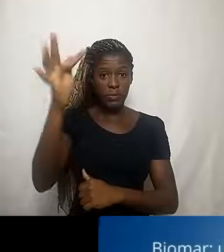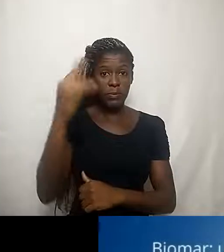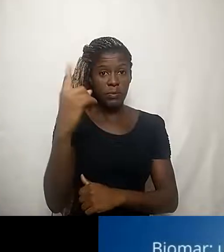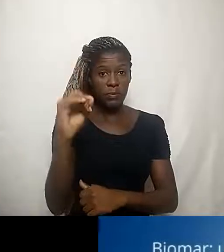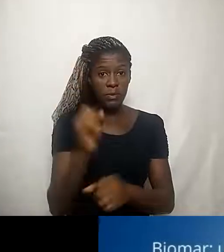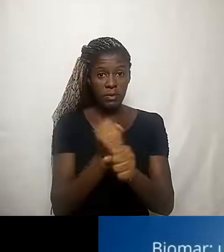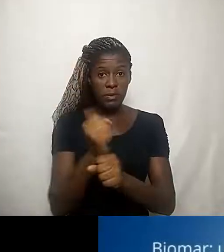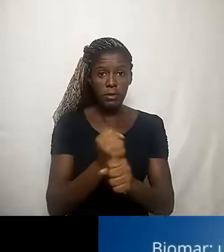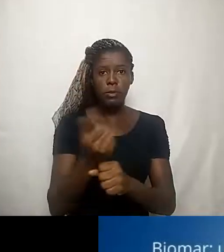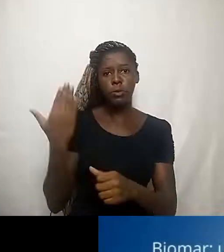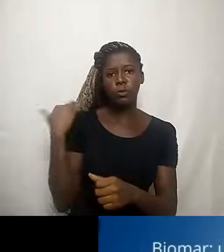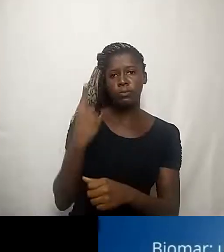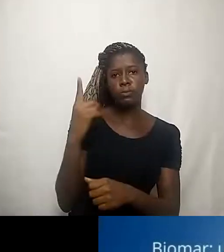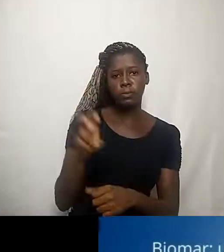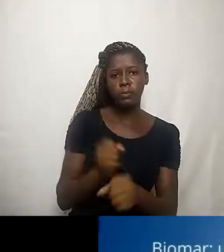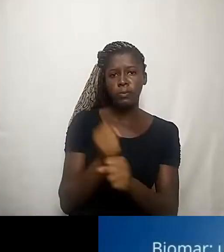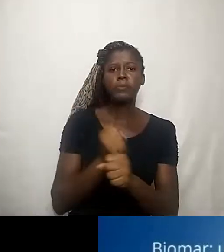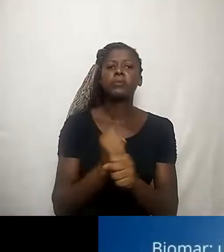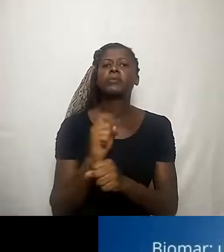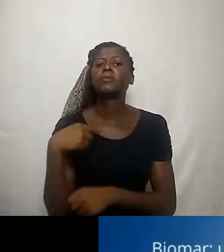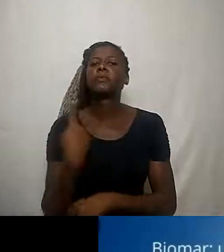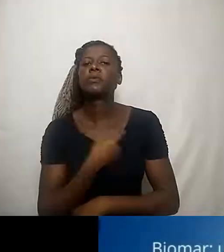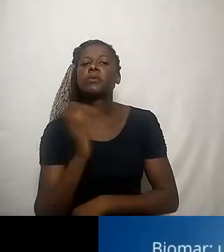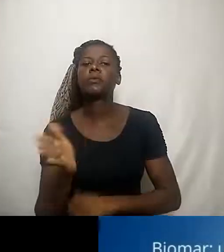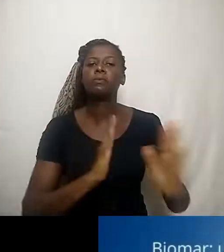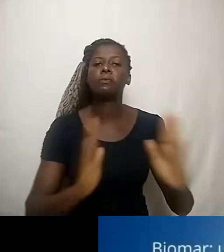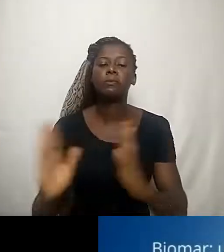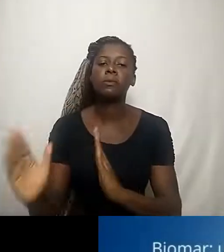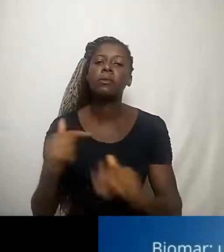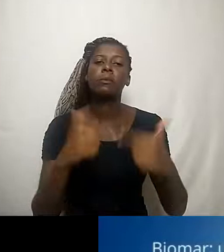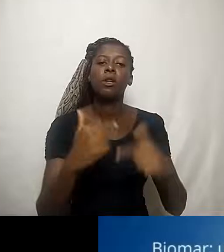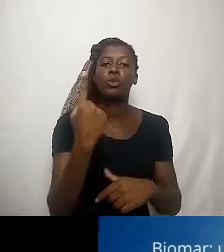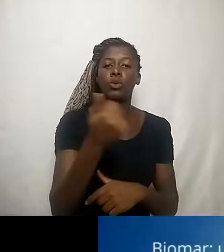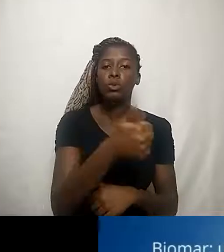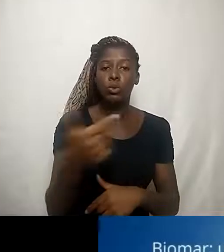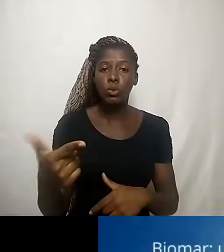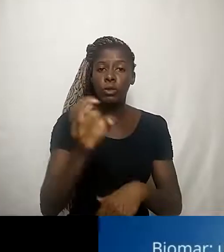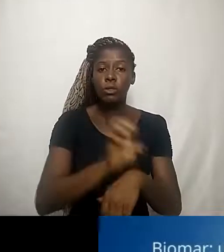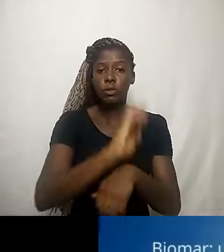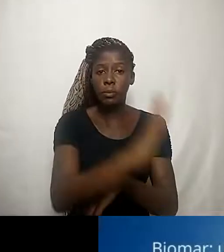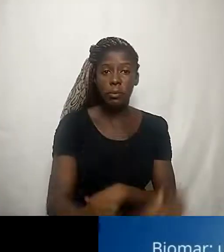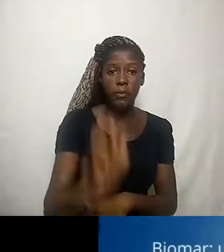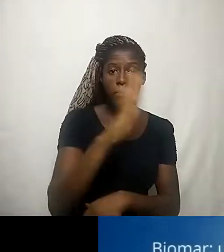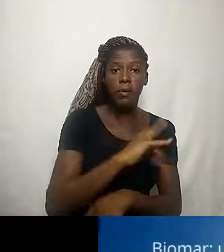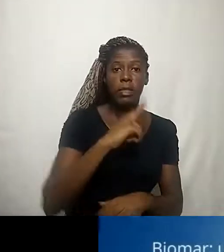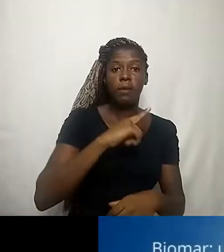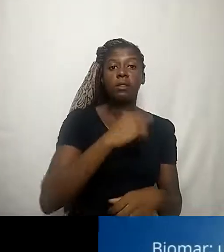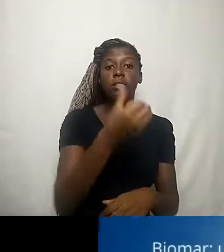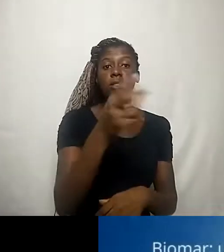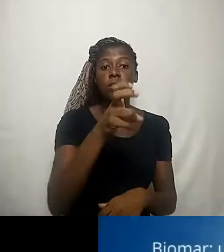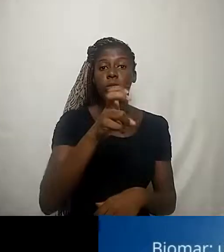outcome. In our 15 years, it, it worked in 12 states in Brazil,